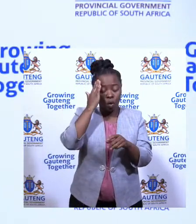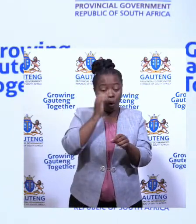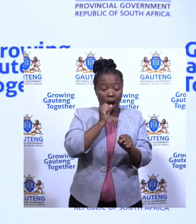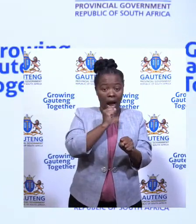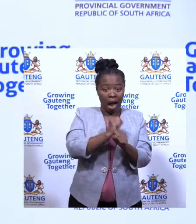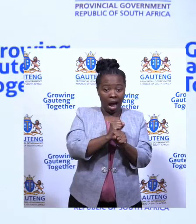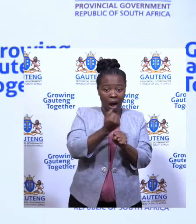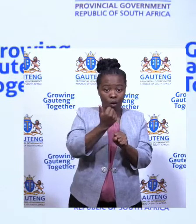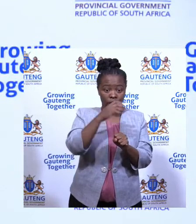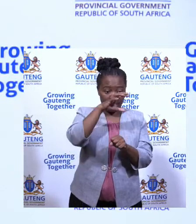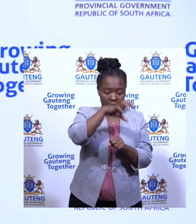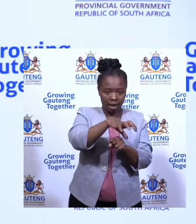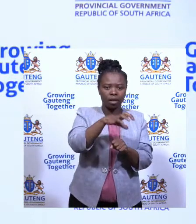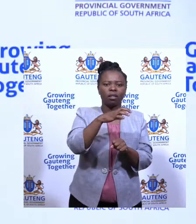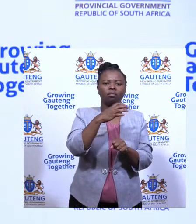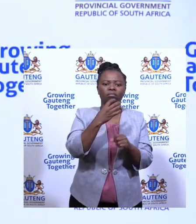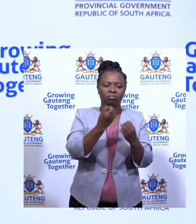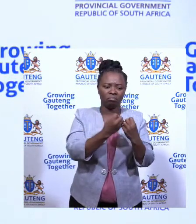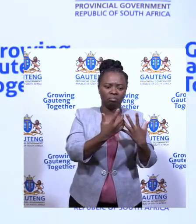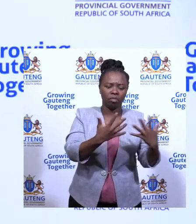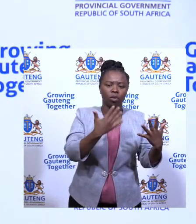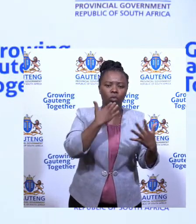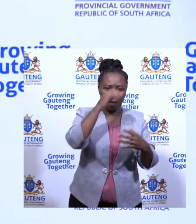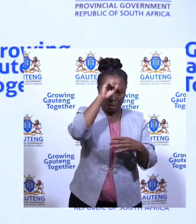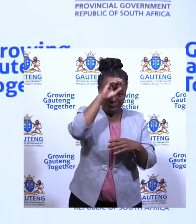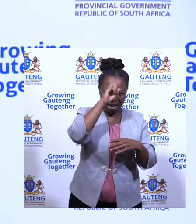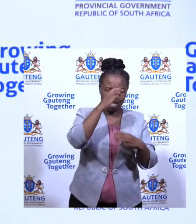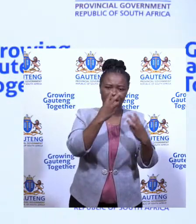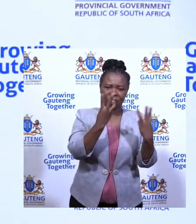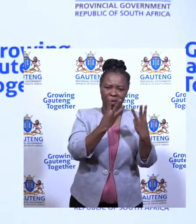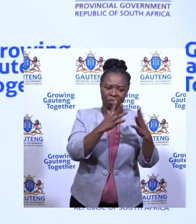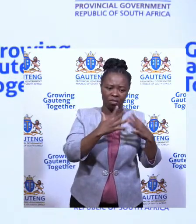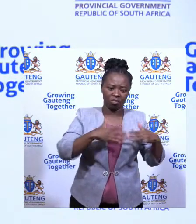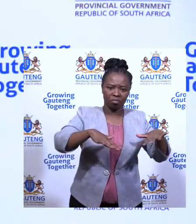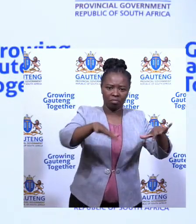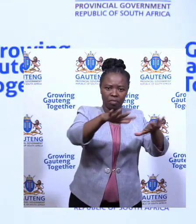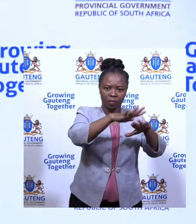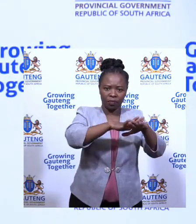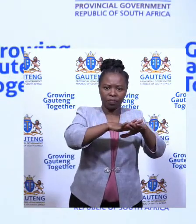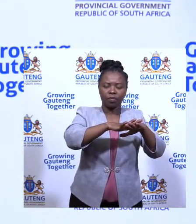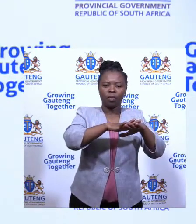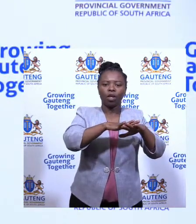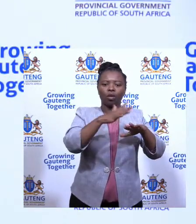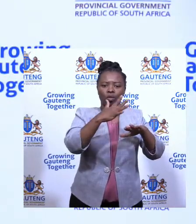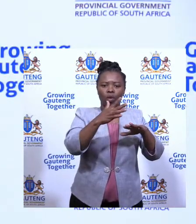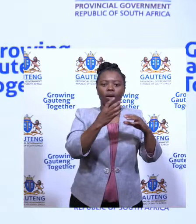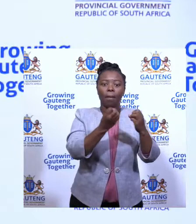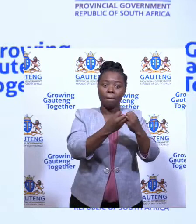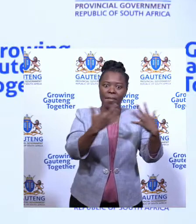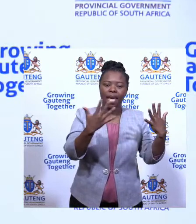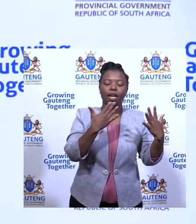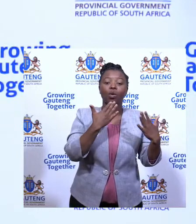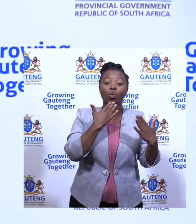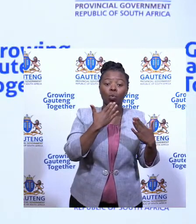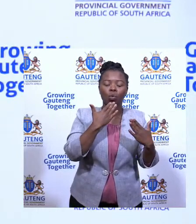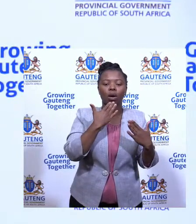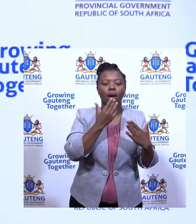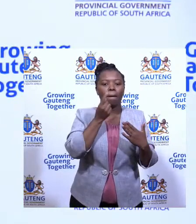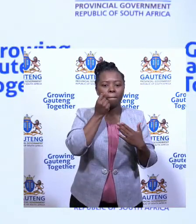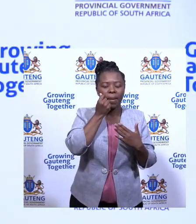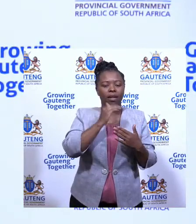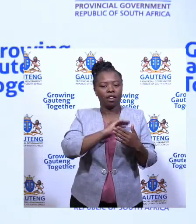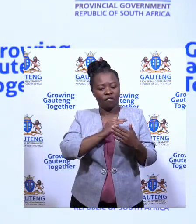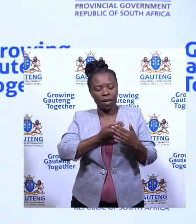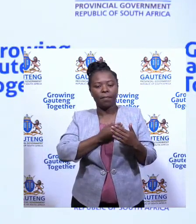strong mining population, in that area there's a far larger proportion of males than females who have